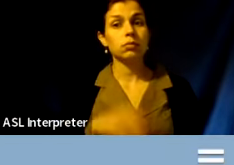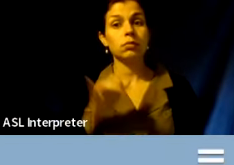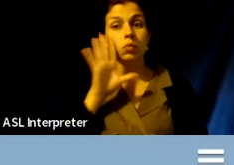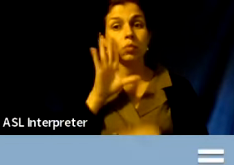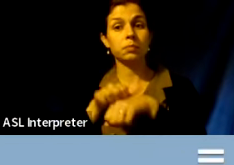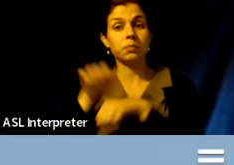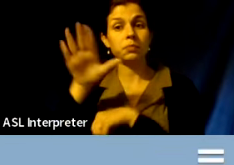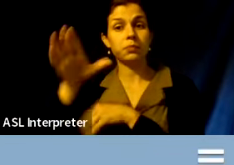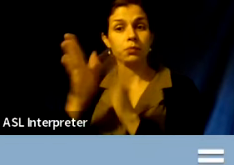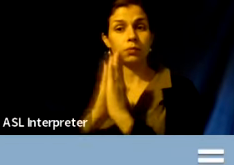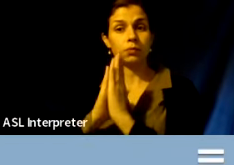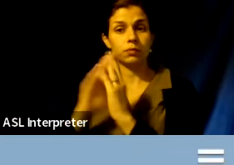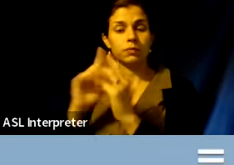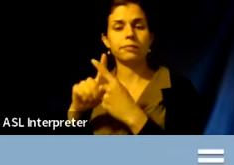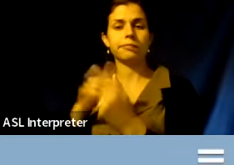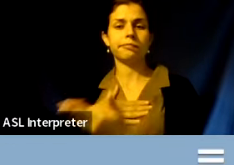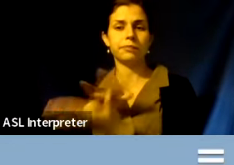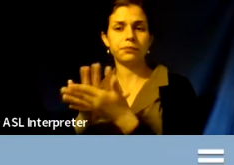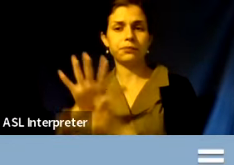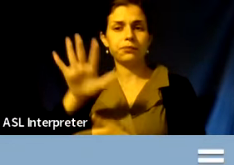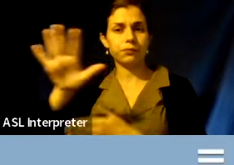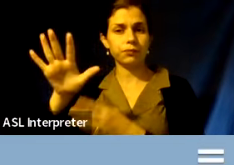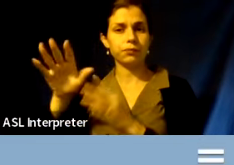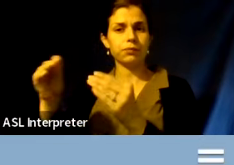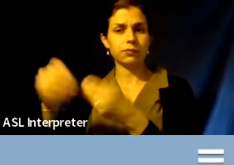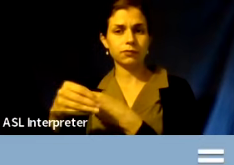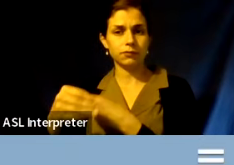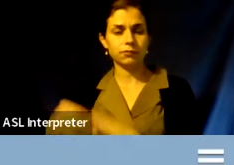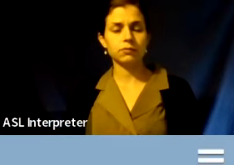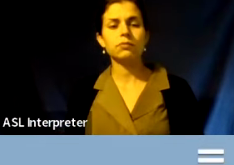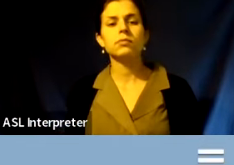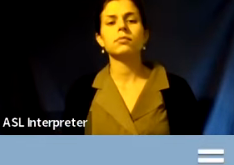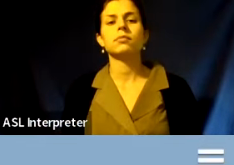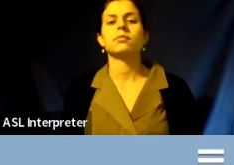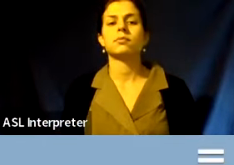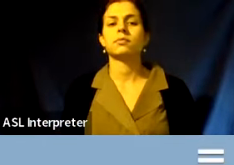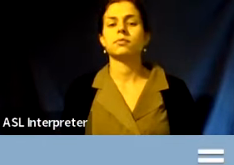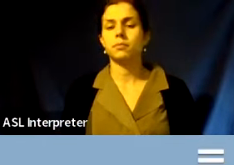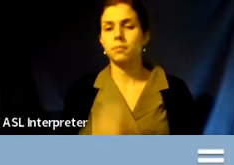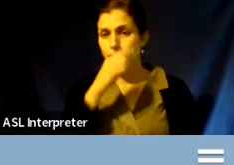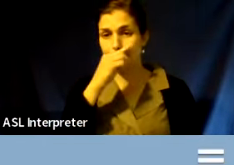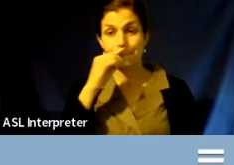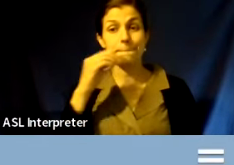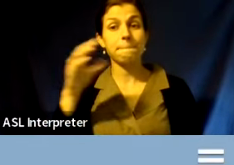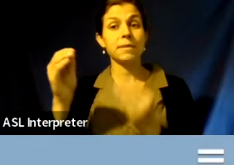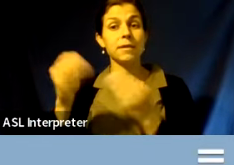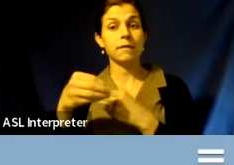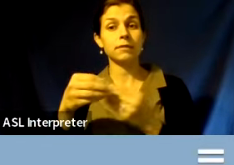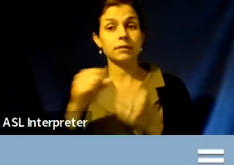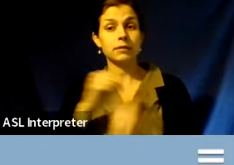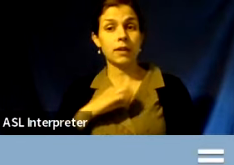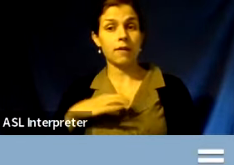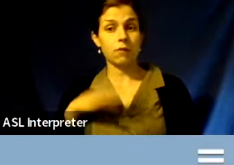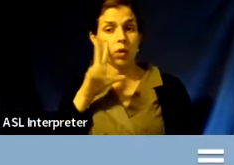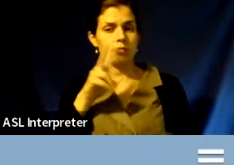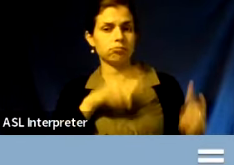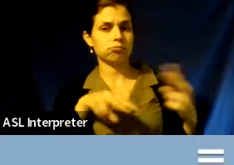school's office, my student's school office, and the office staff will review that request,